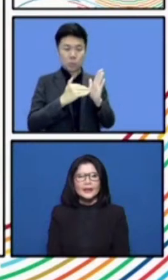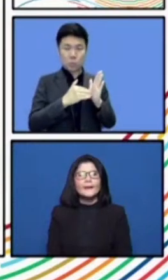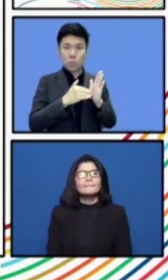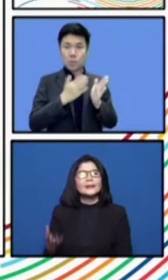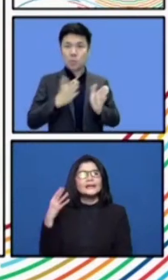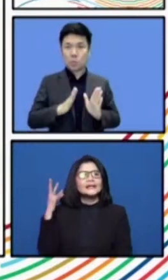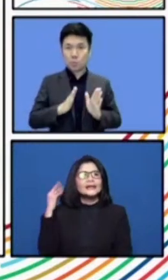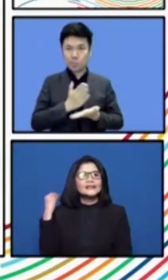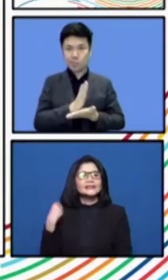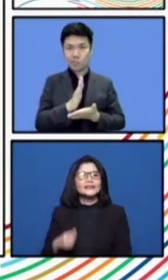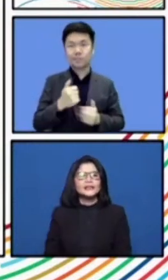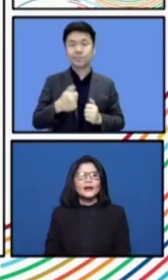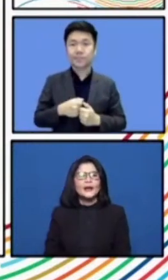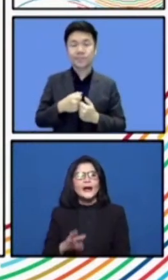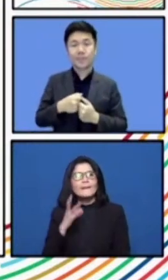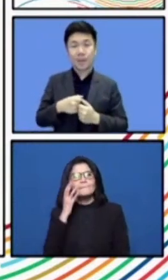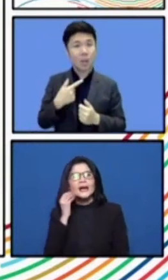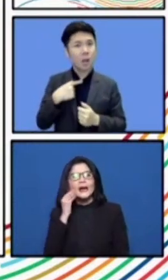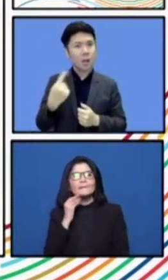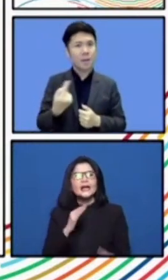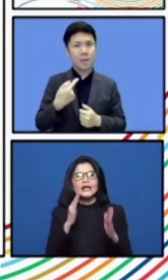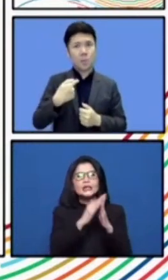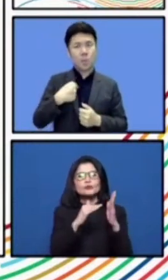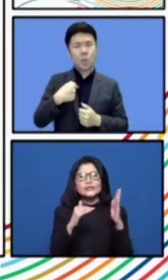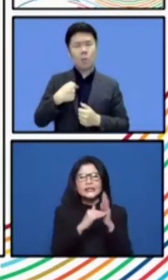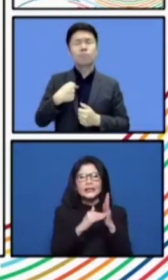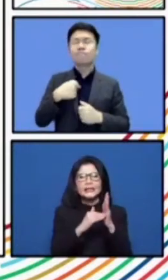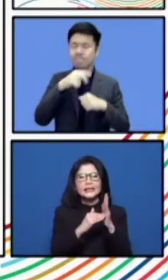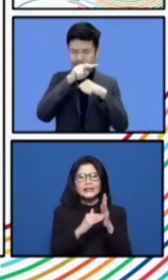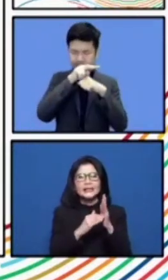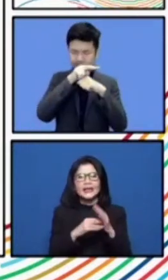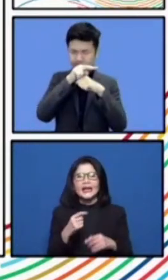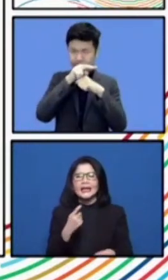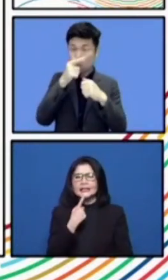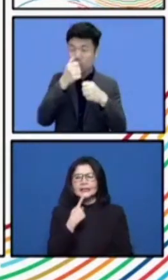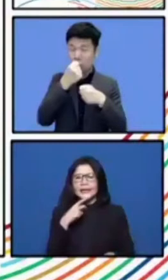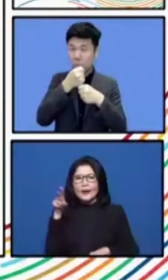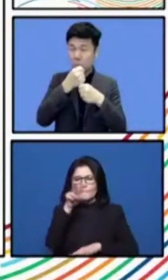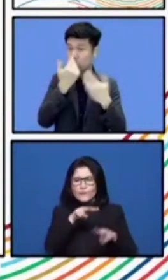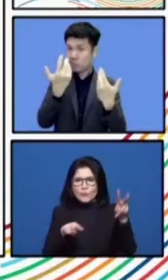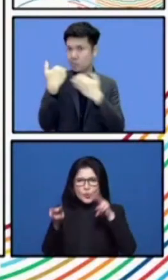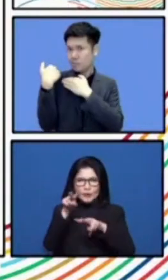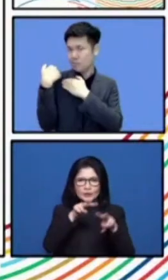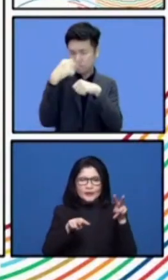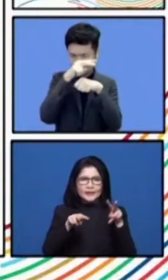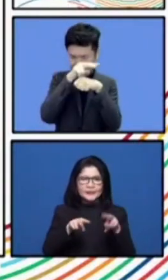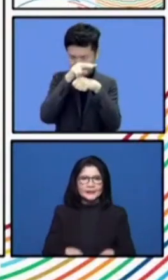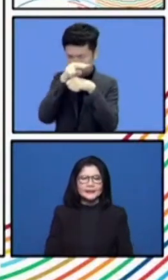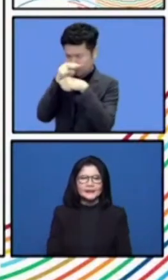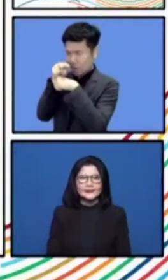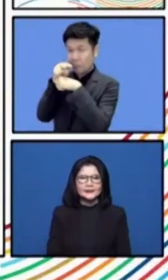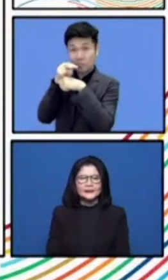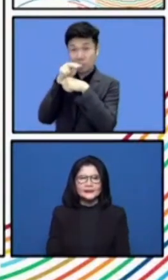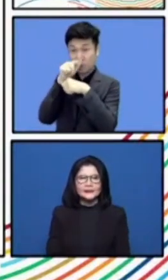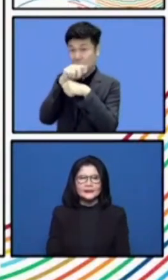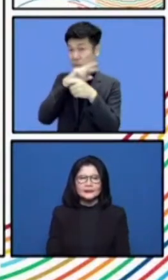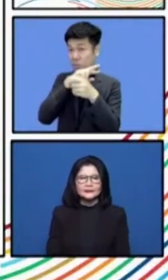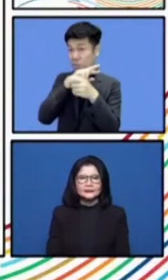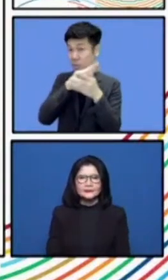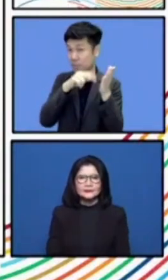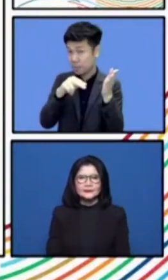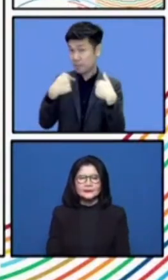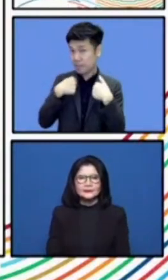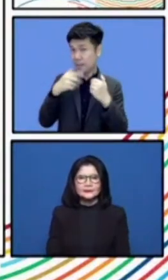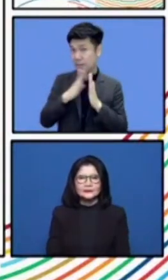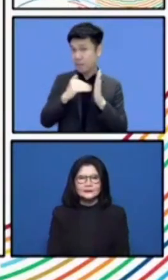roles that human rights institutions play in monitoring the implementation of the convention you've spoken about that to some extent please if you'd